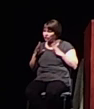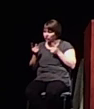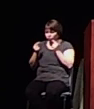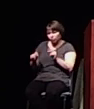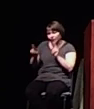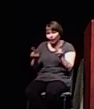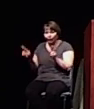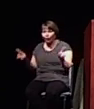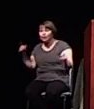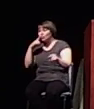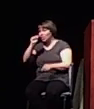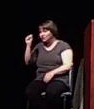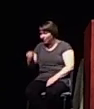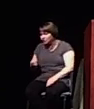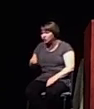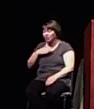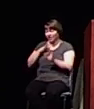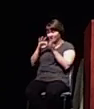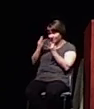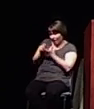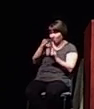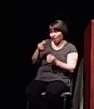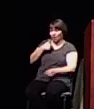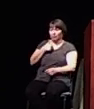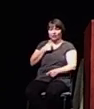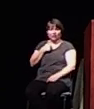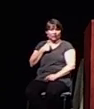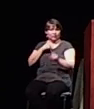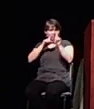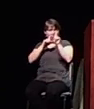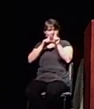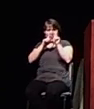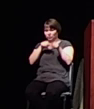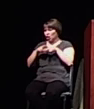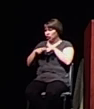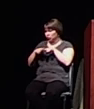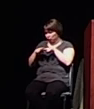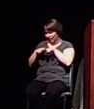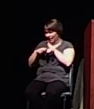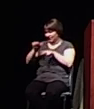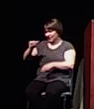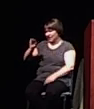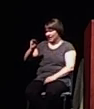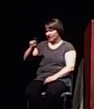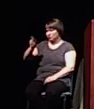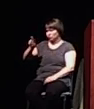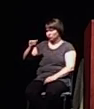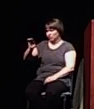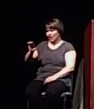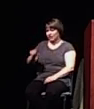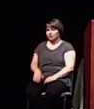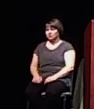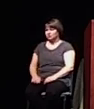for the semester, and my family and I were on an Amtrak back from Seattle to SLO. And